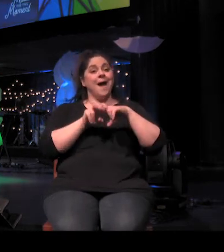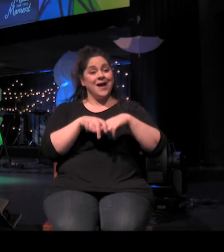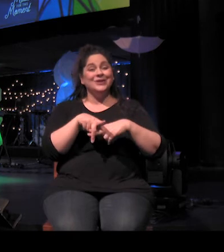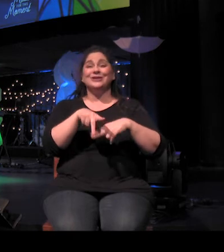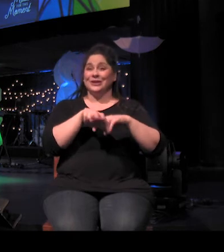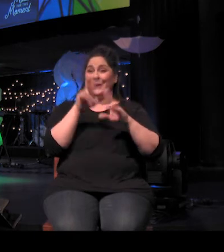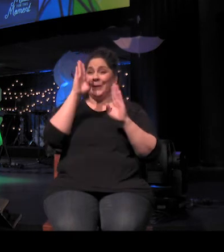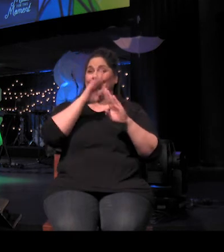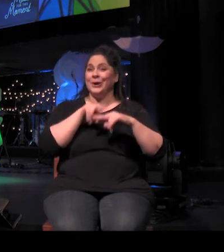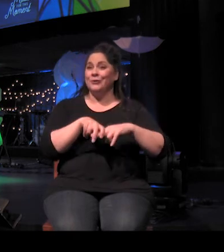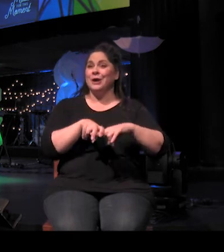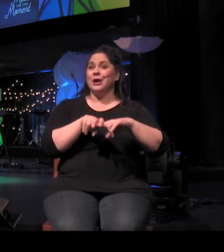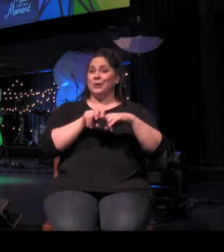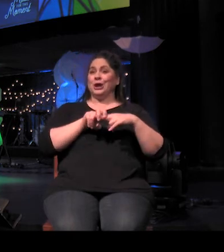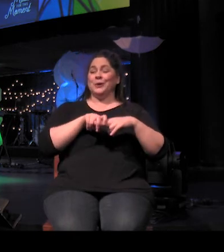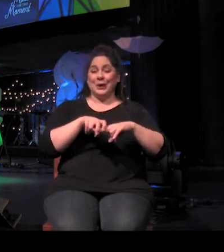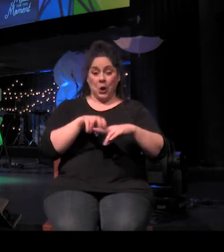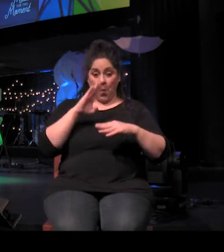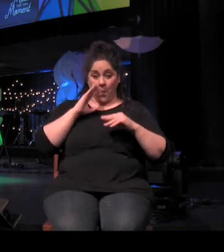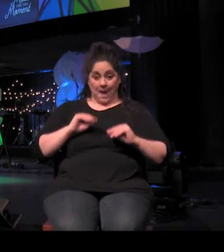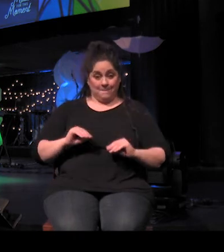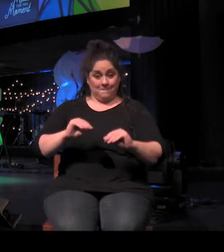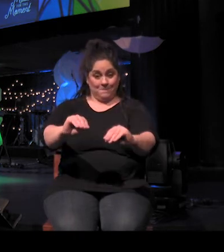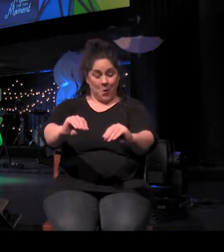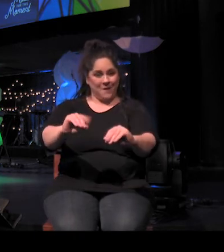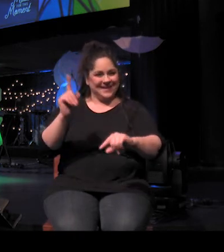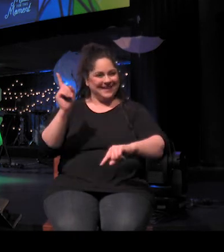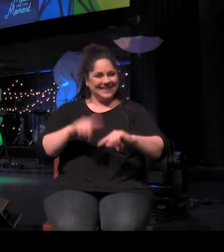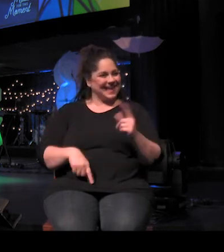you anywhere. Isn't that true?